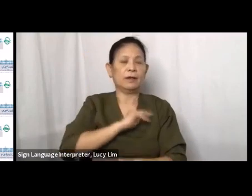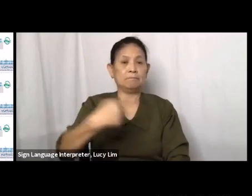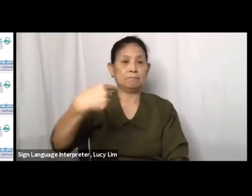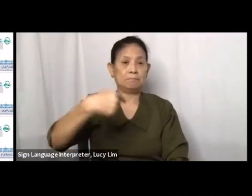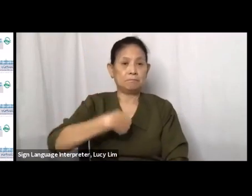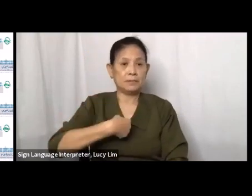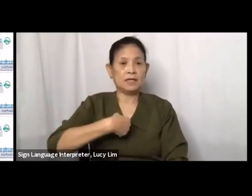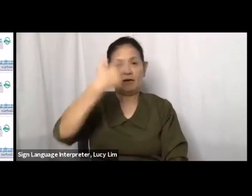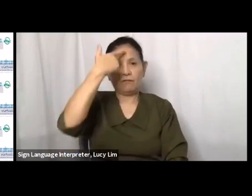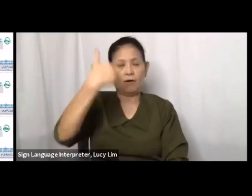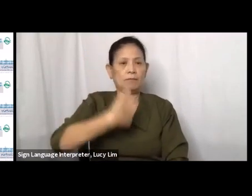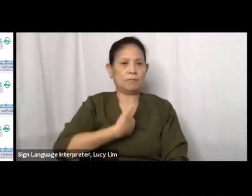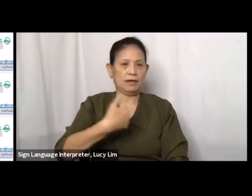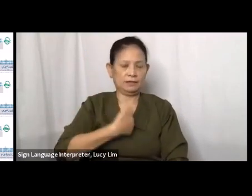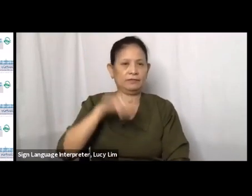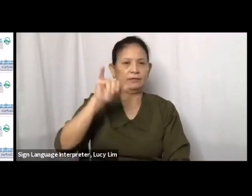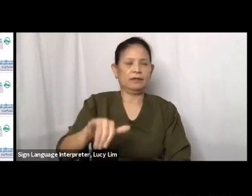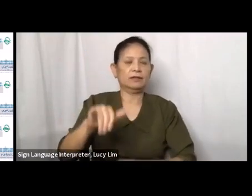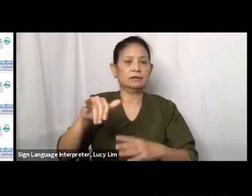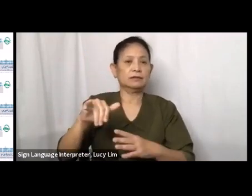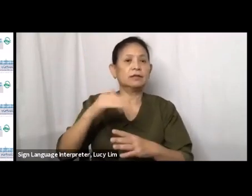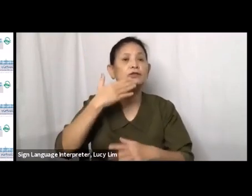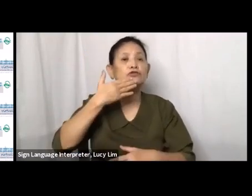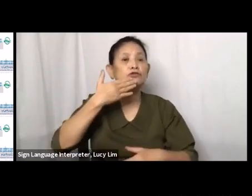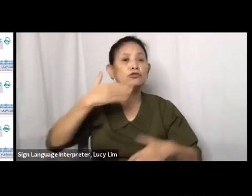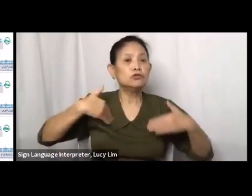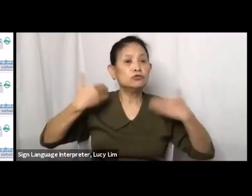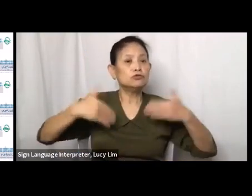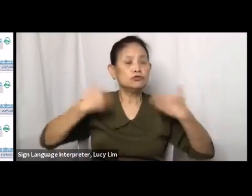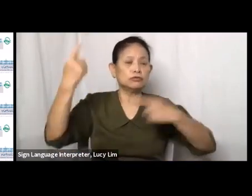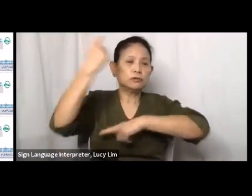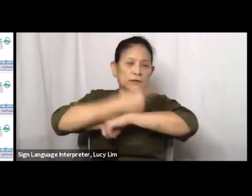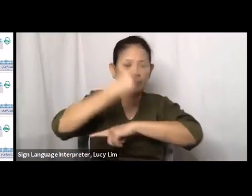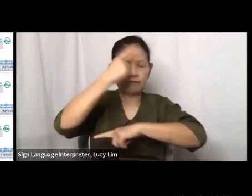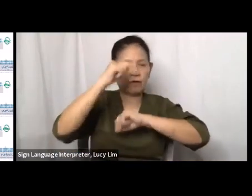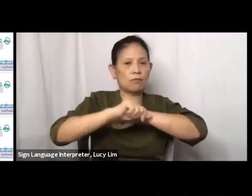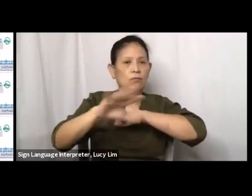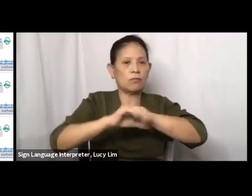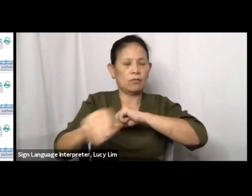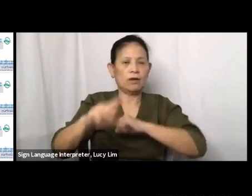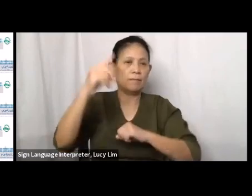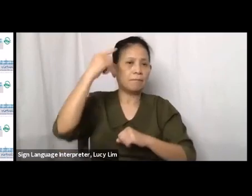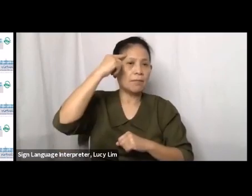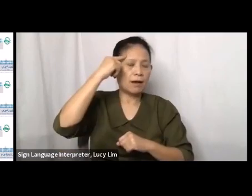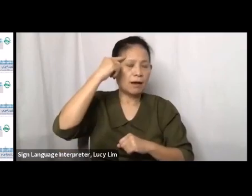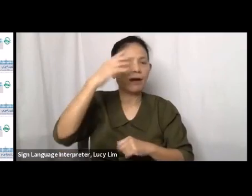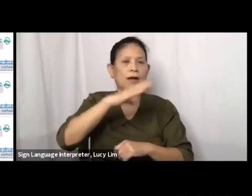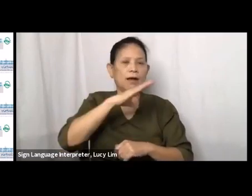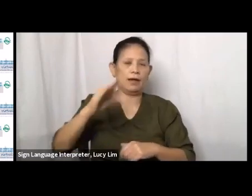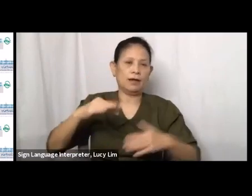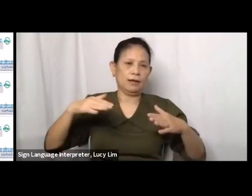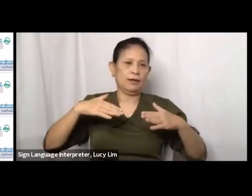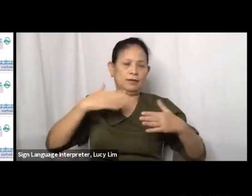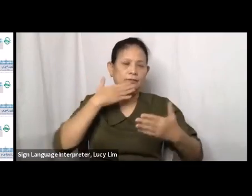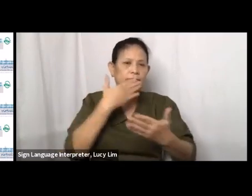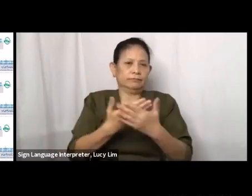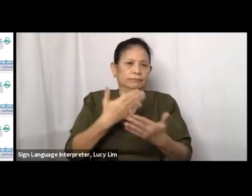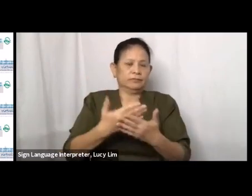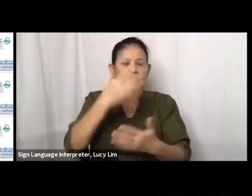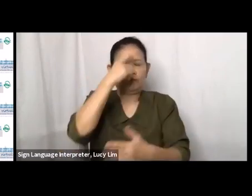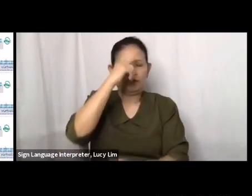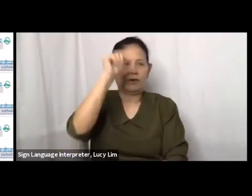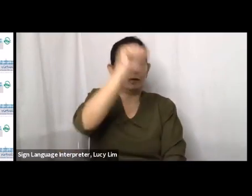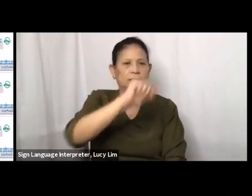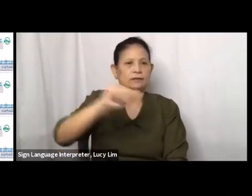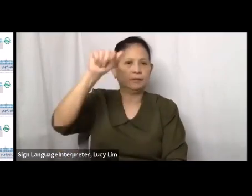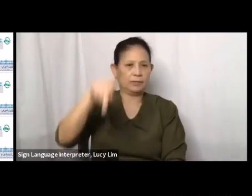is an international youth-based campaign promoting mental health and well-being, focusing Asia-Pacific. So firstly, before I